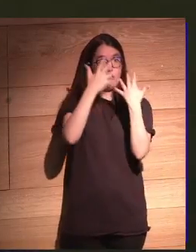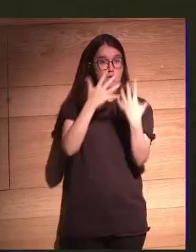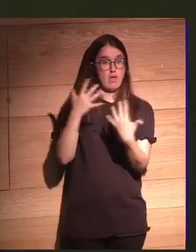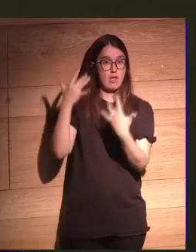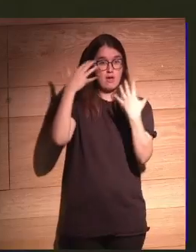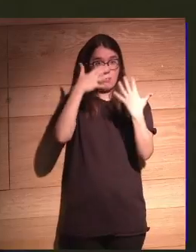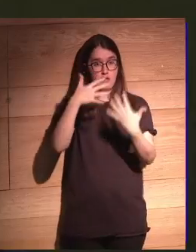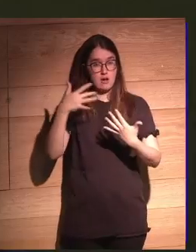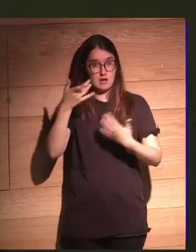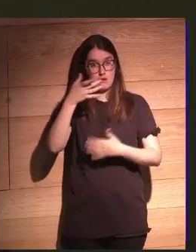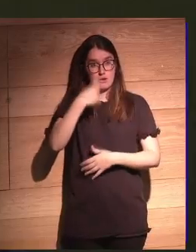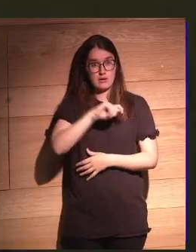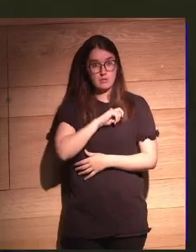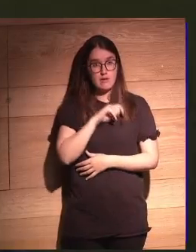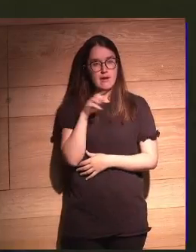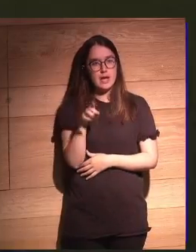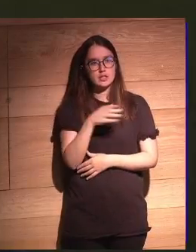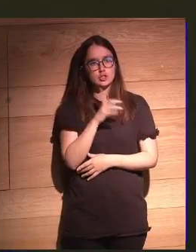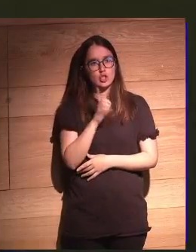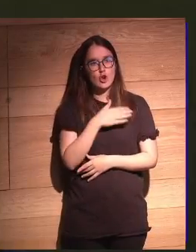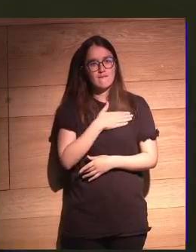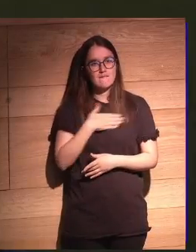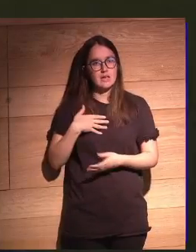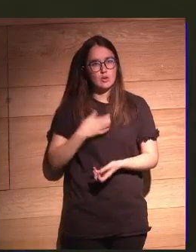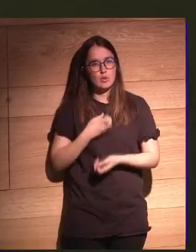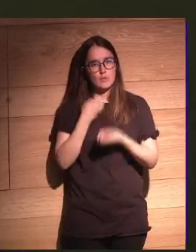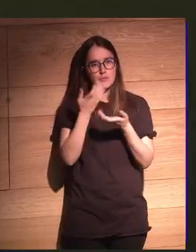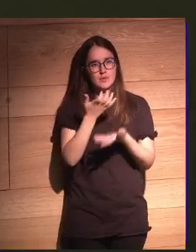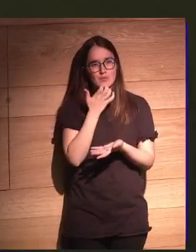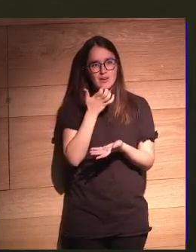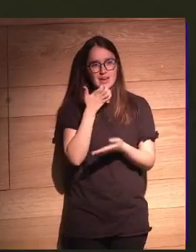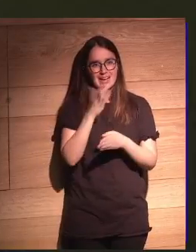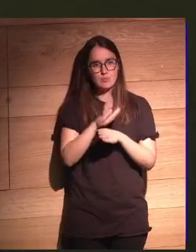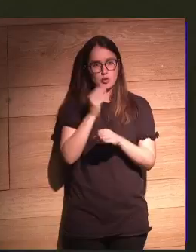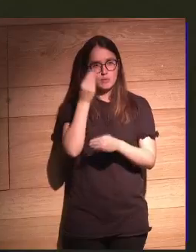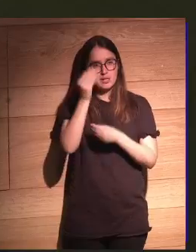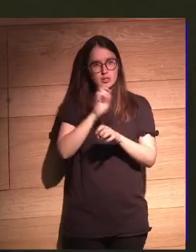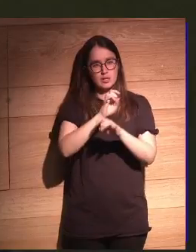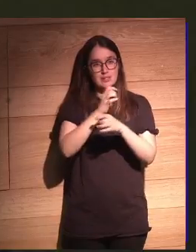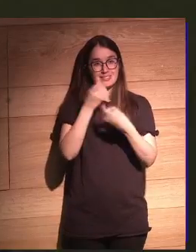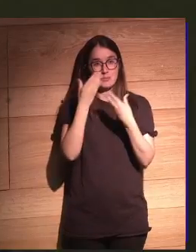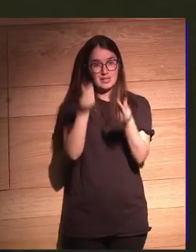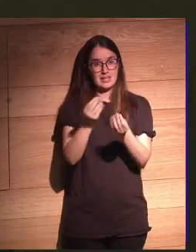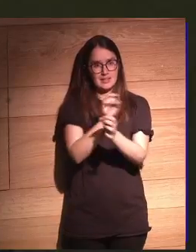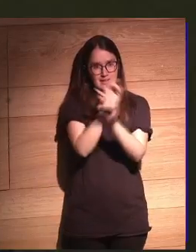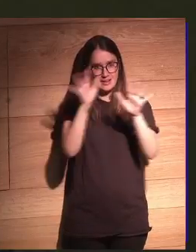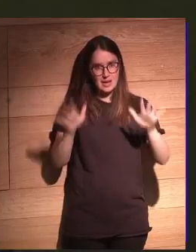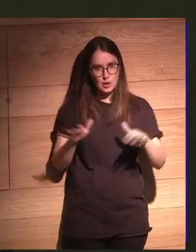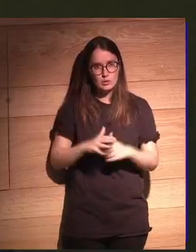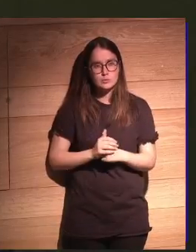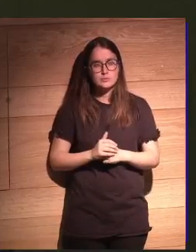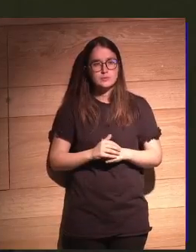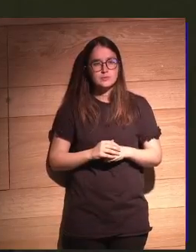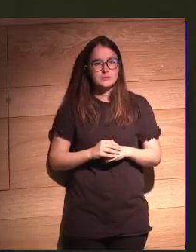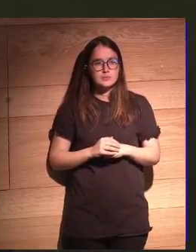savings, because this is what was recommended from the public authorities. And with an example,